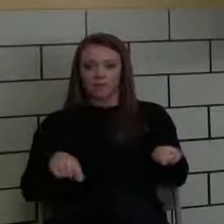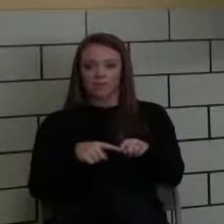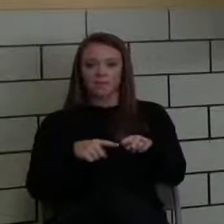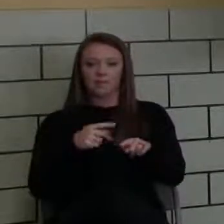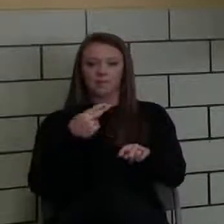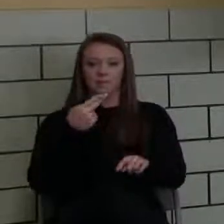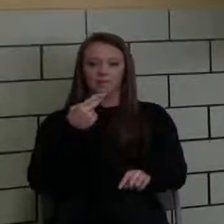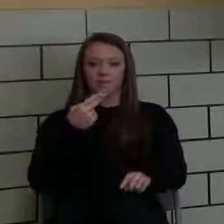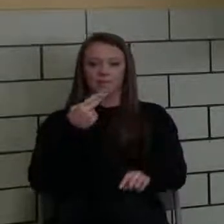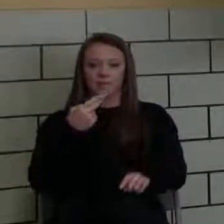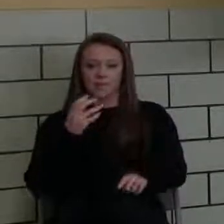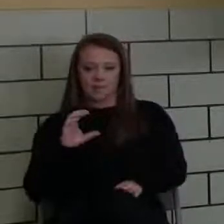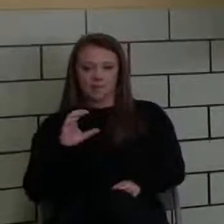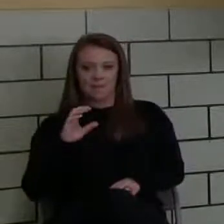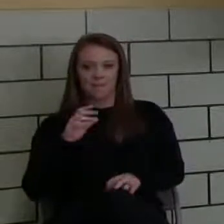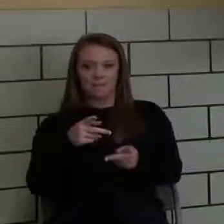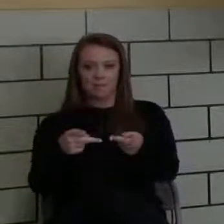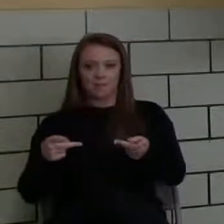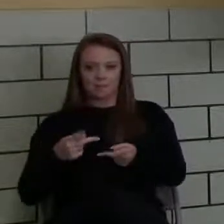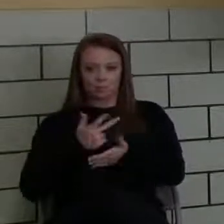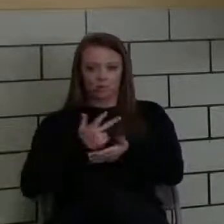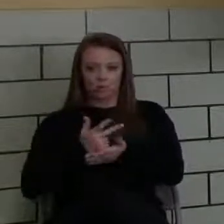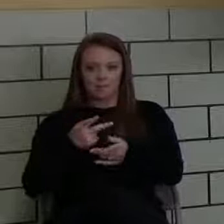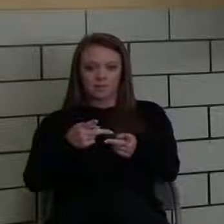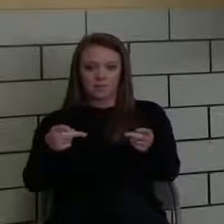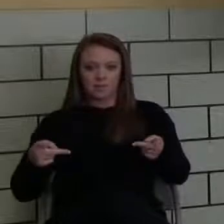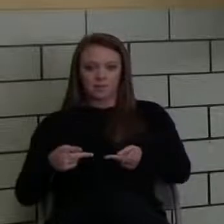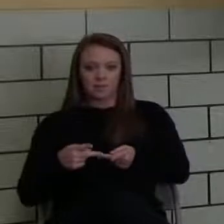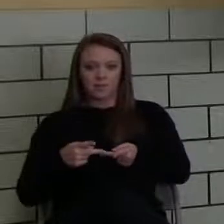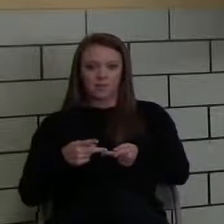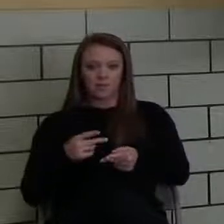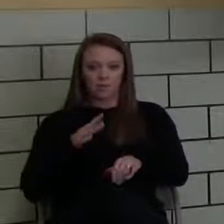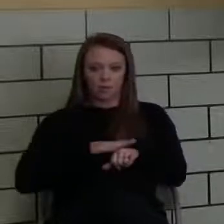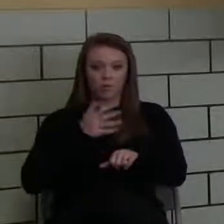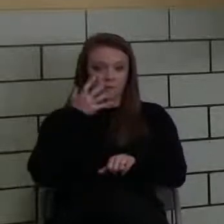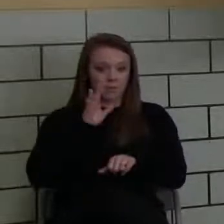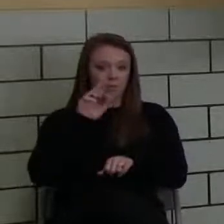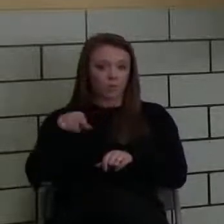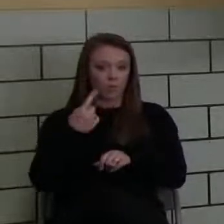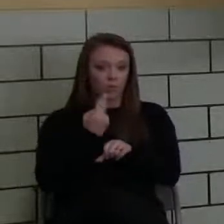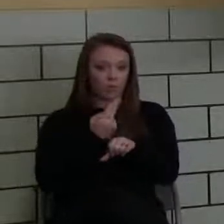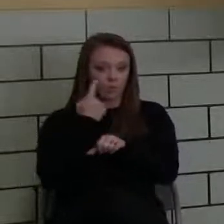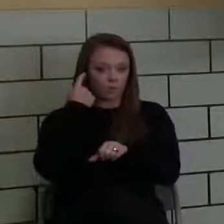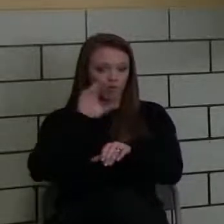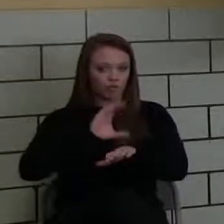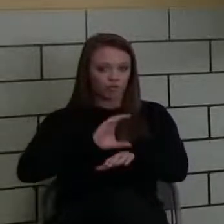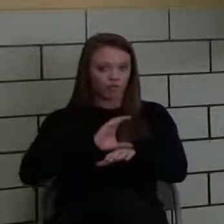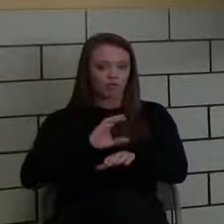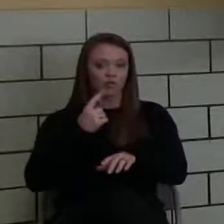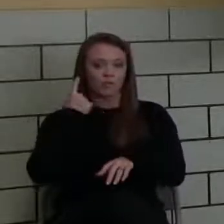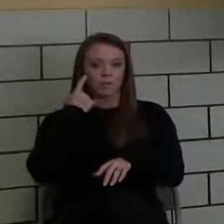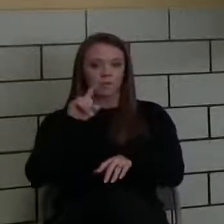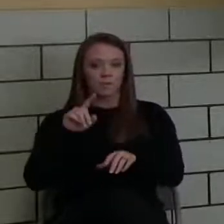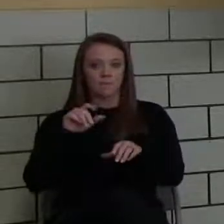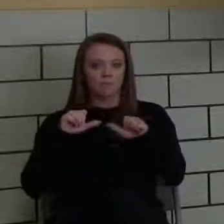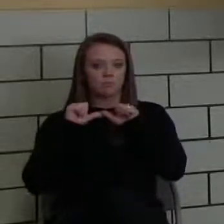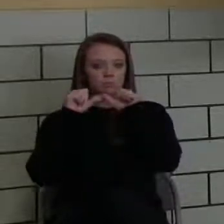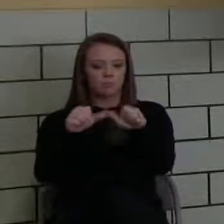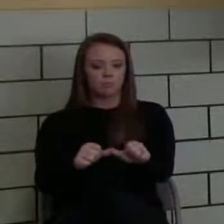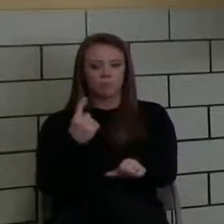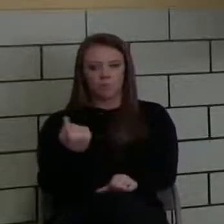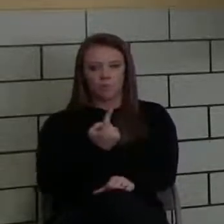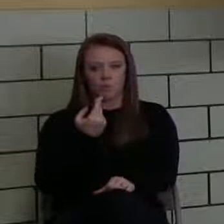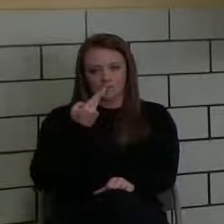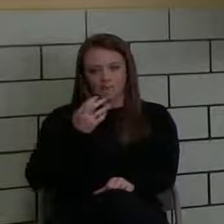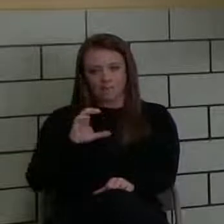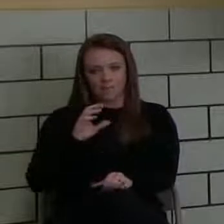those are Sunday only for the church, but those will be marked in the future as well to maintain those handicap spaces.